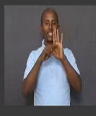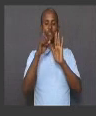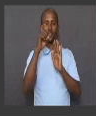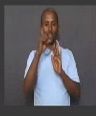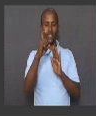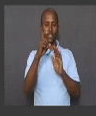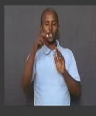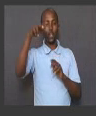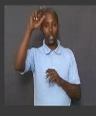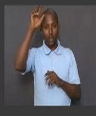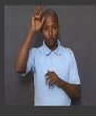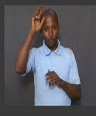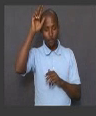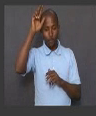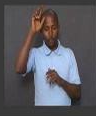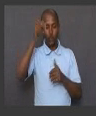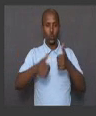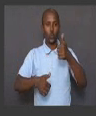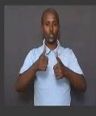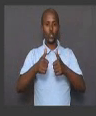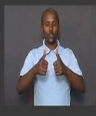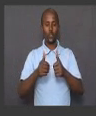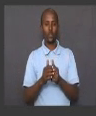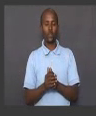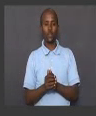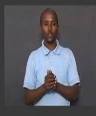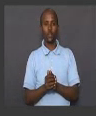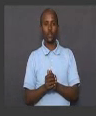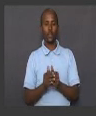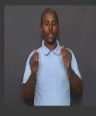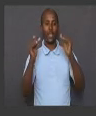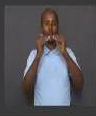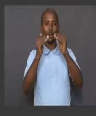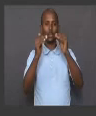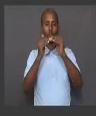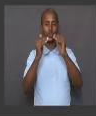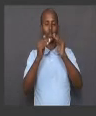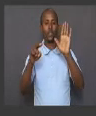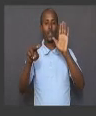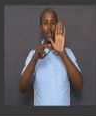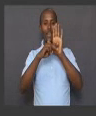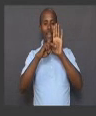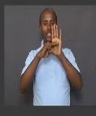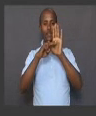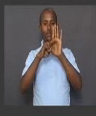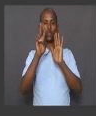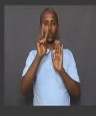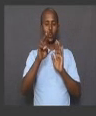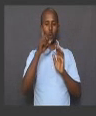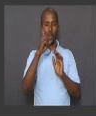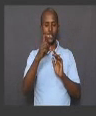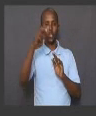x cubed, which in turn is equal to negative